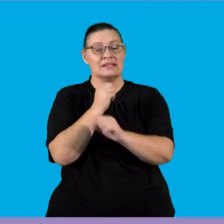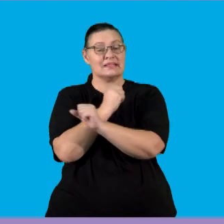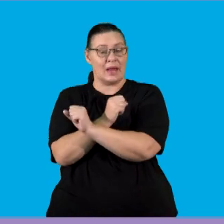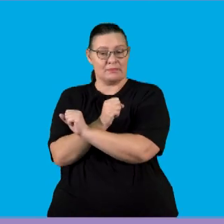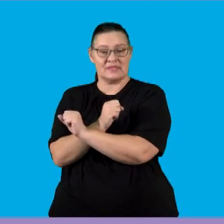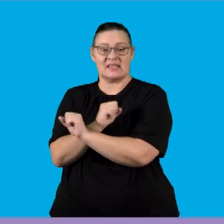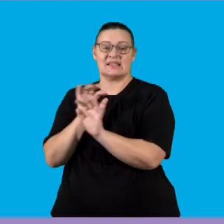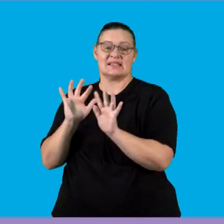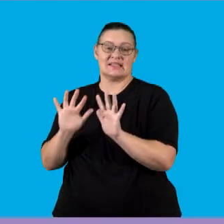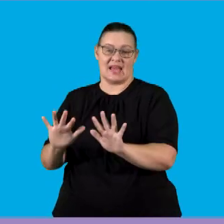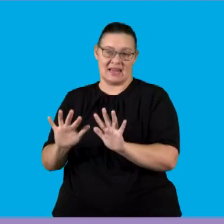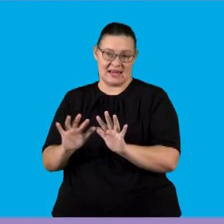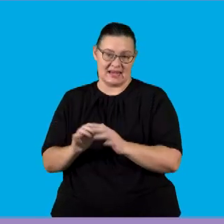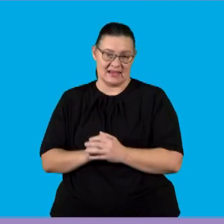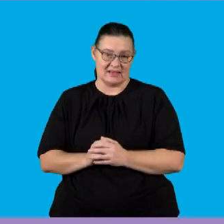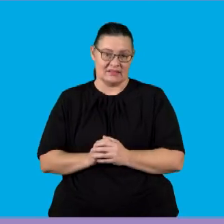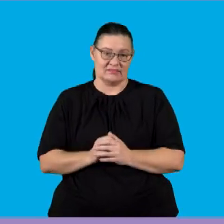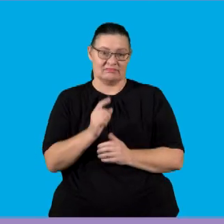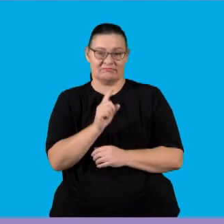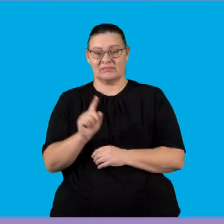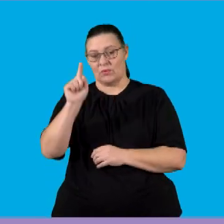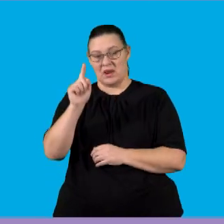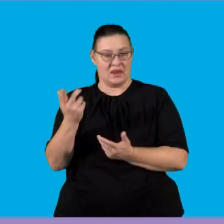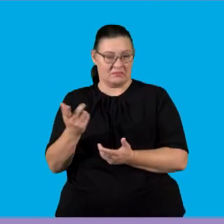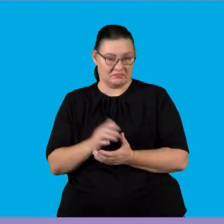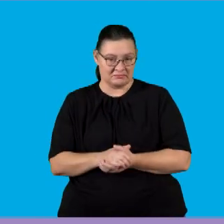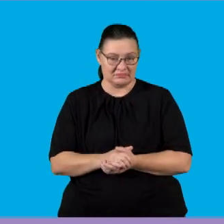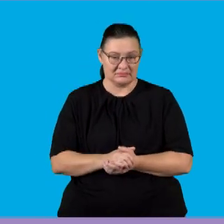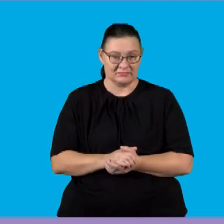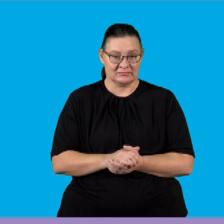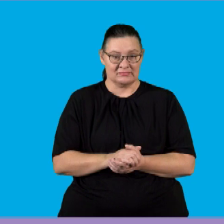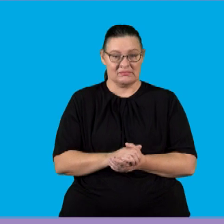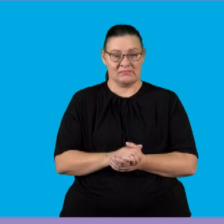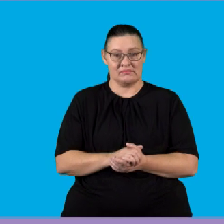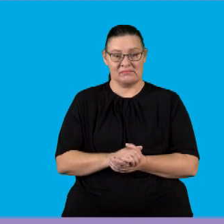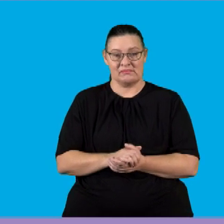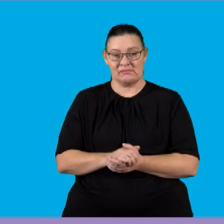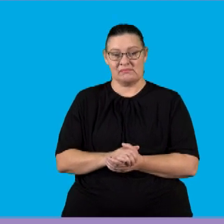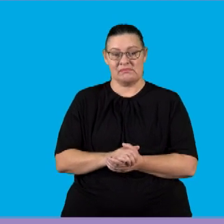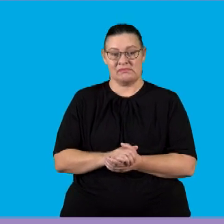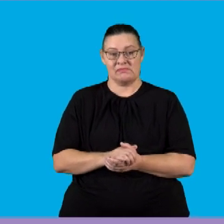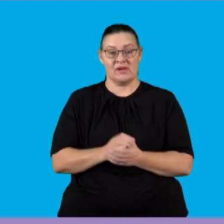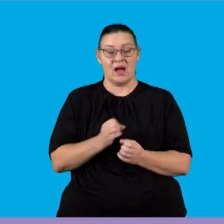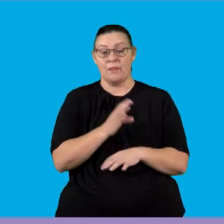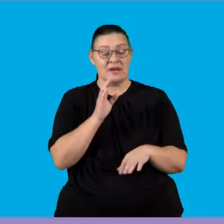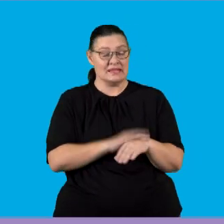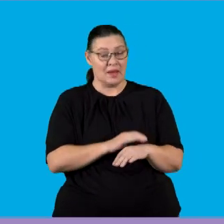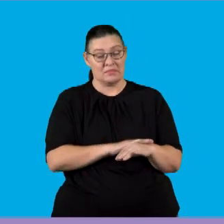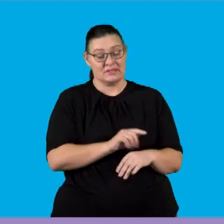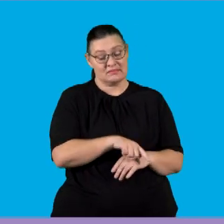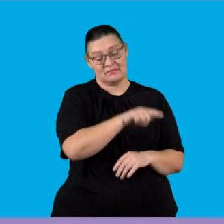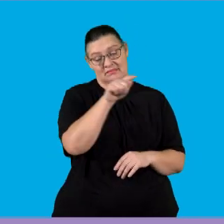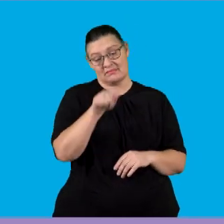to be multiplied by a power of 10. Now, if that comma is right there, how many times would